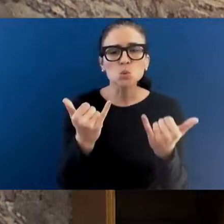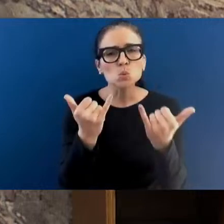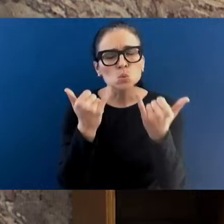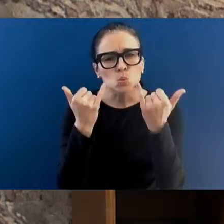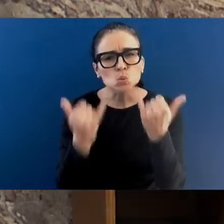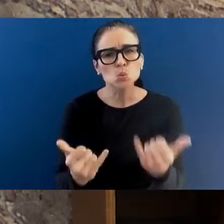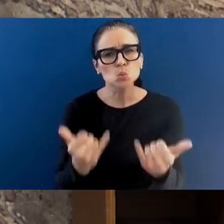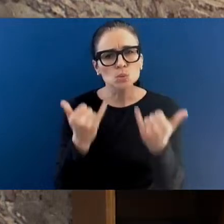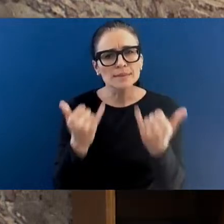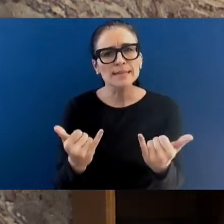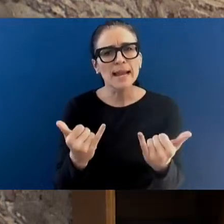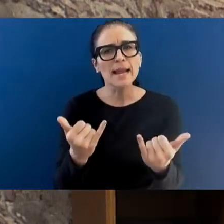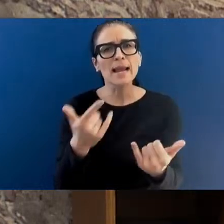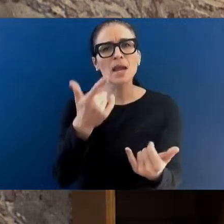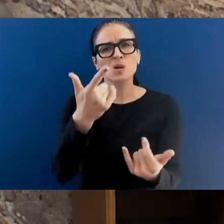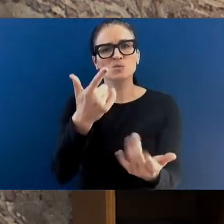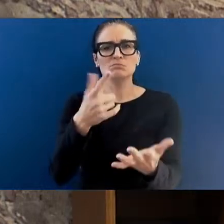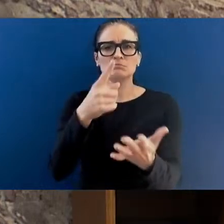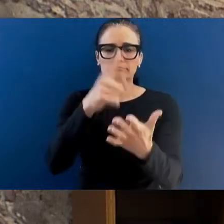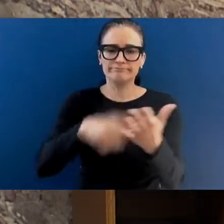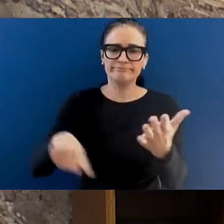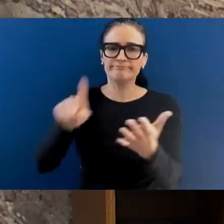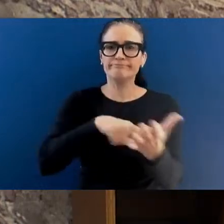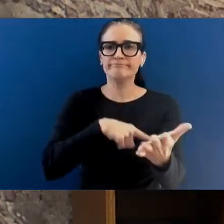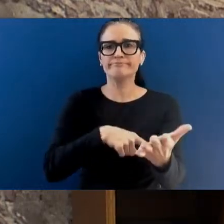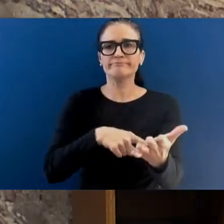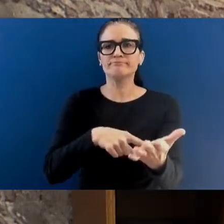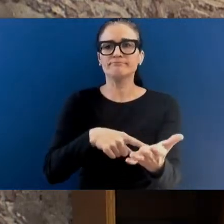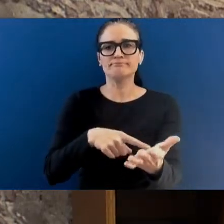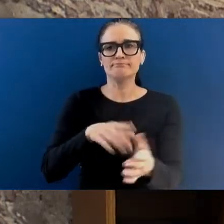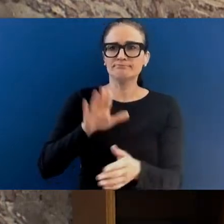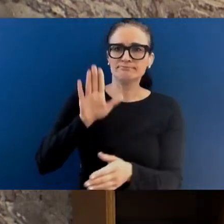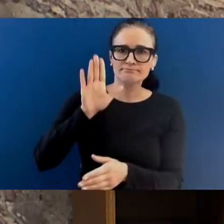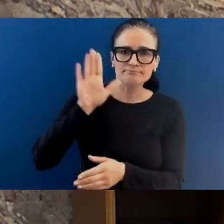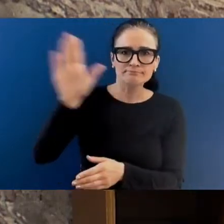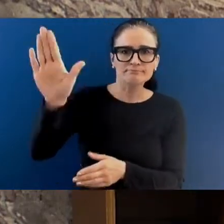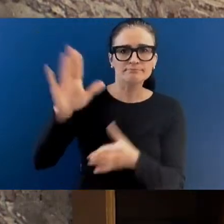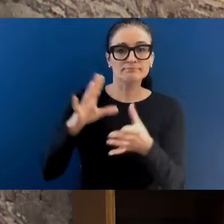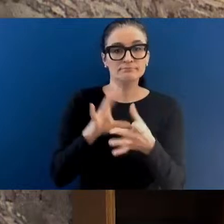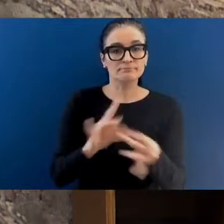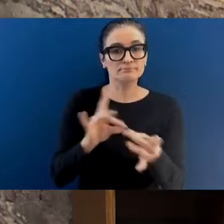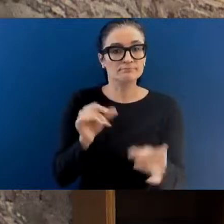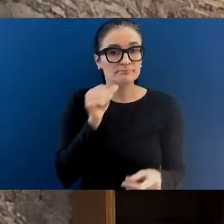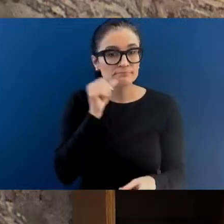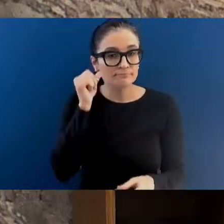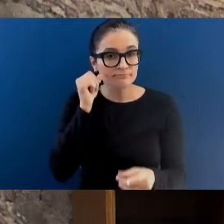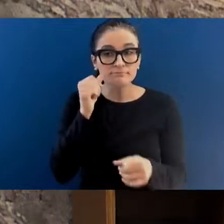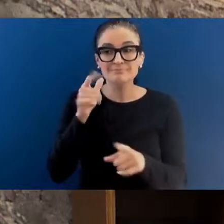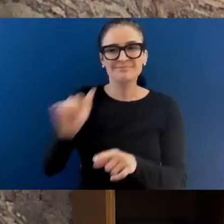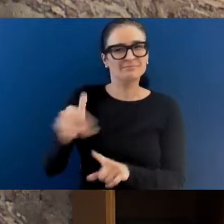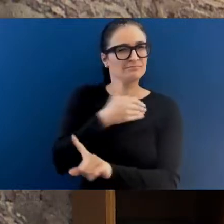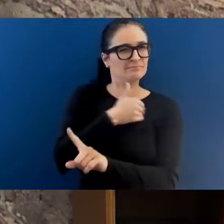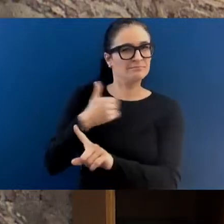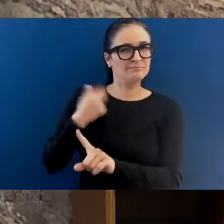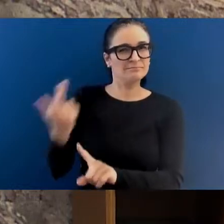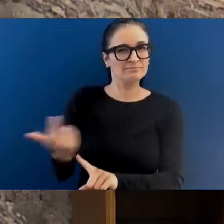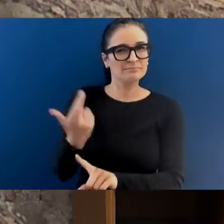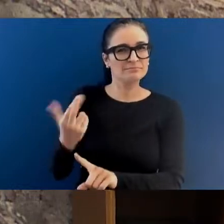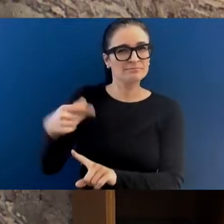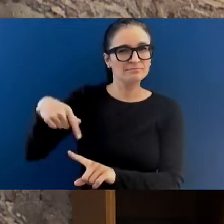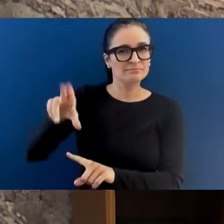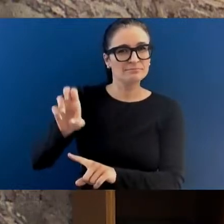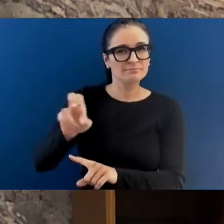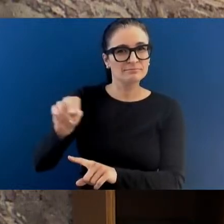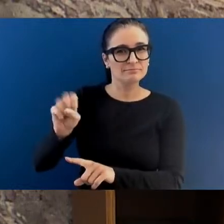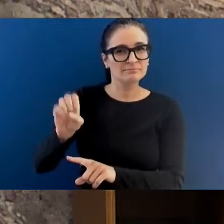the comments from the member from Richmond, Queensborough, who said that anti-Semitism on campuses is inflated and unfounded?